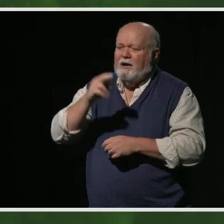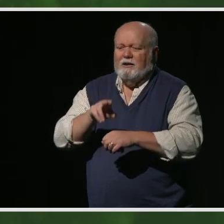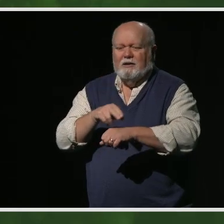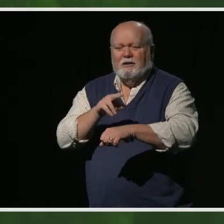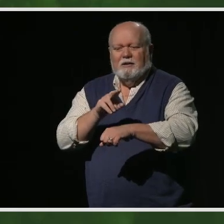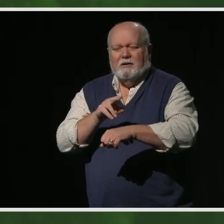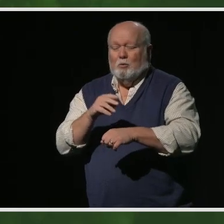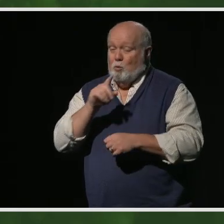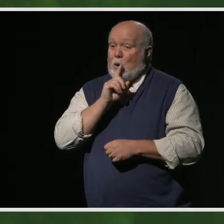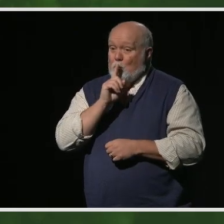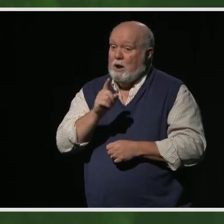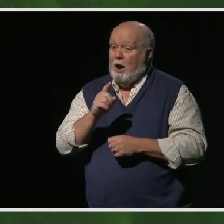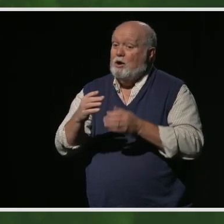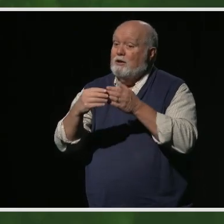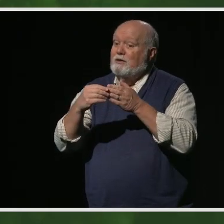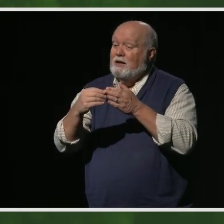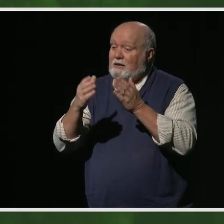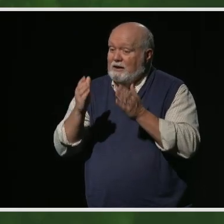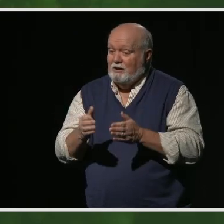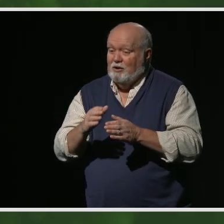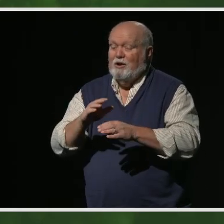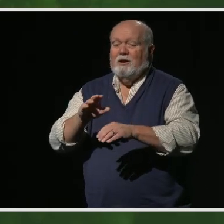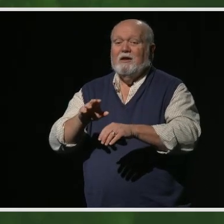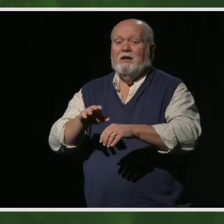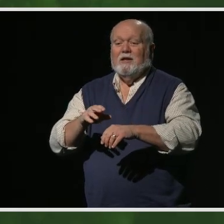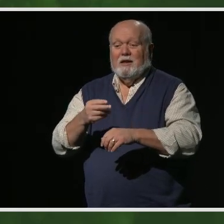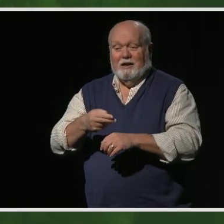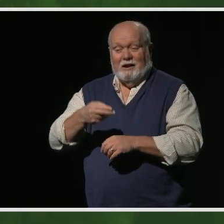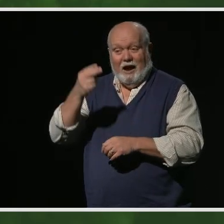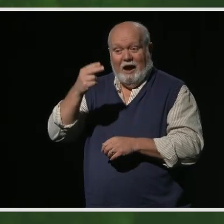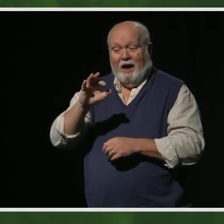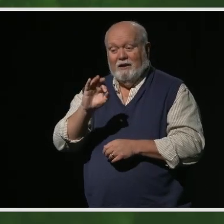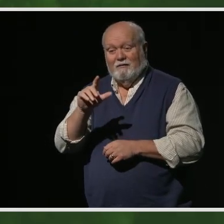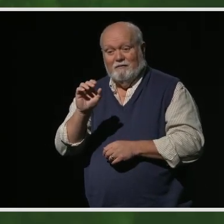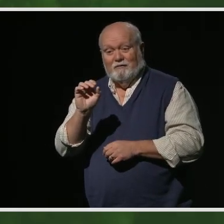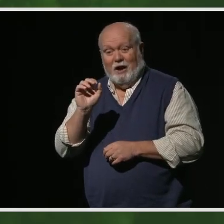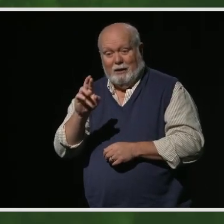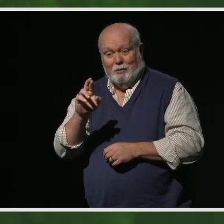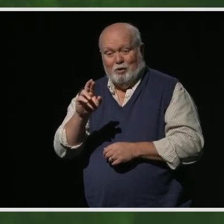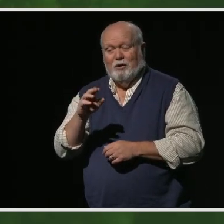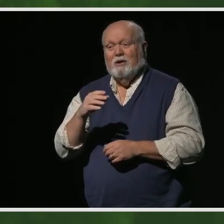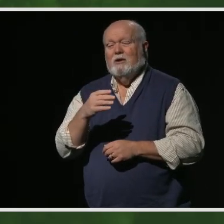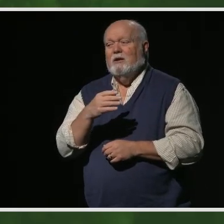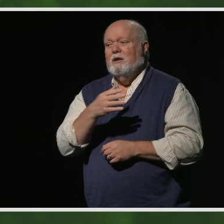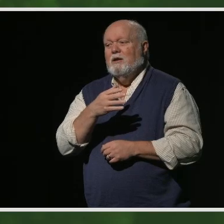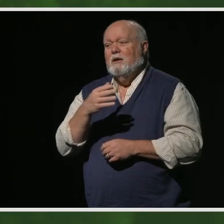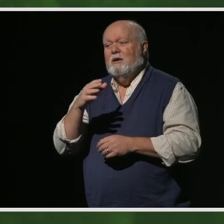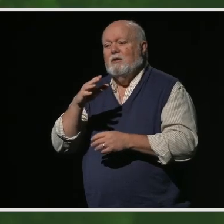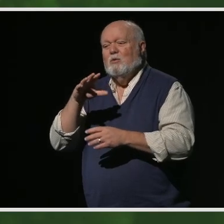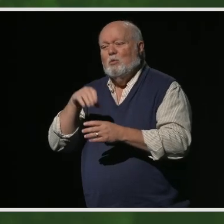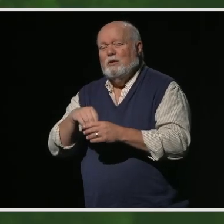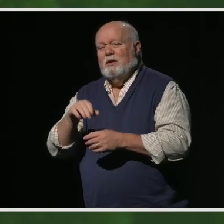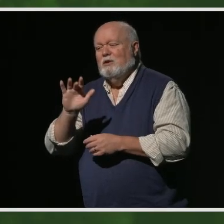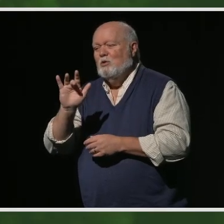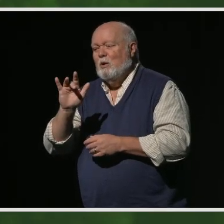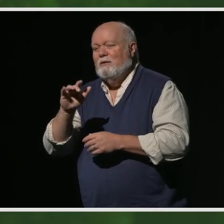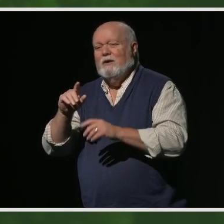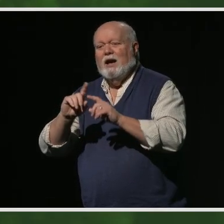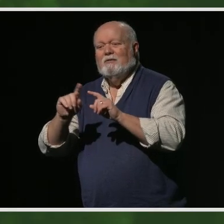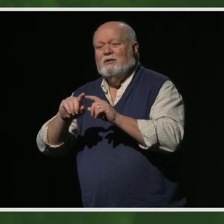the leaders in high natural protein and fiber in the $25 billion US flour and baking